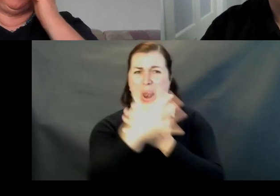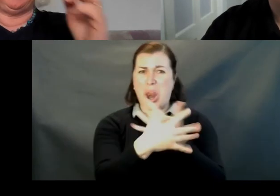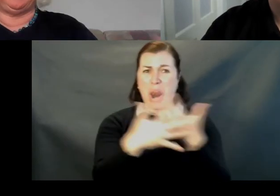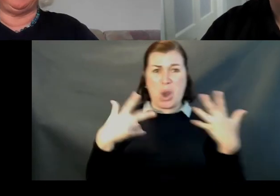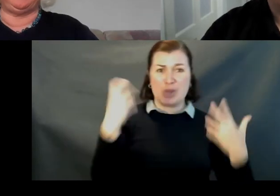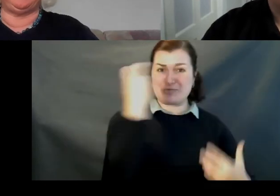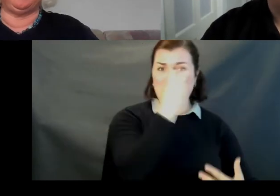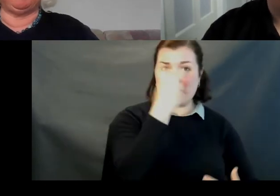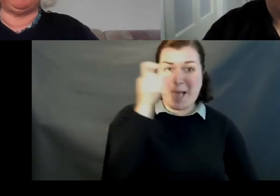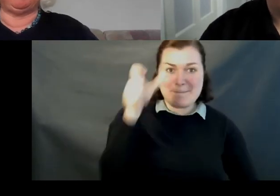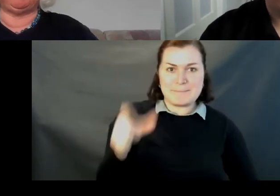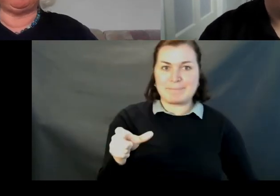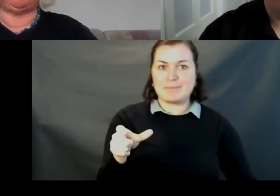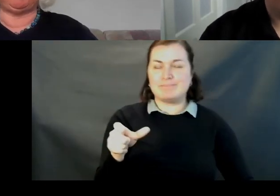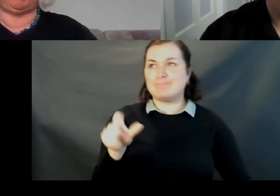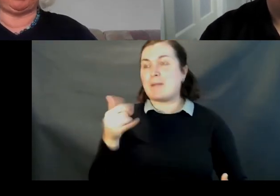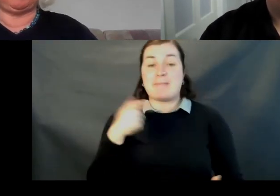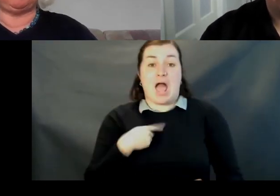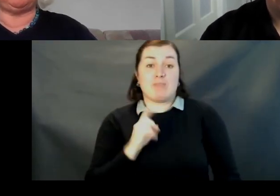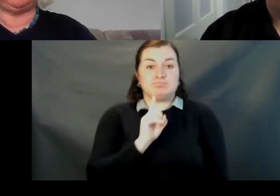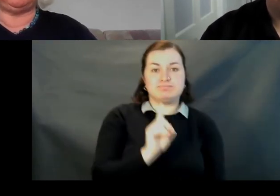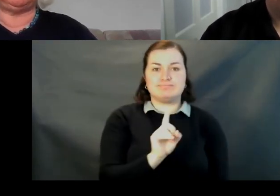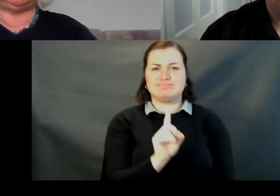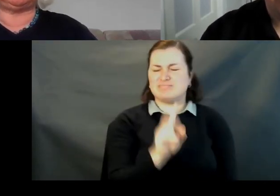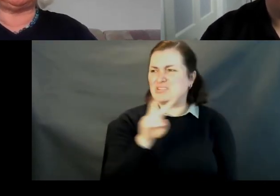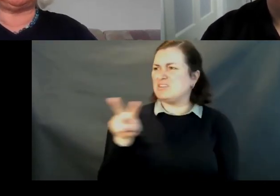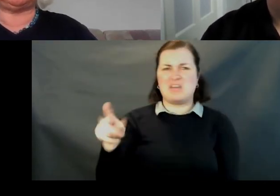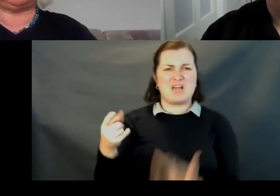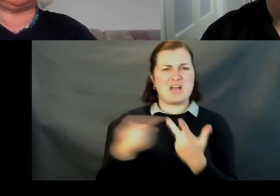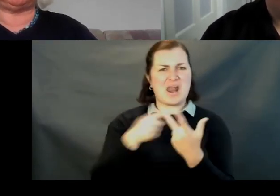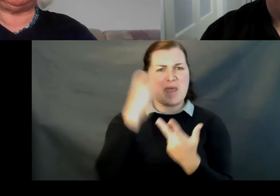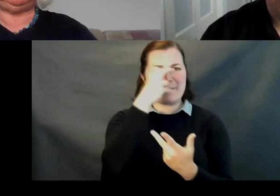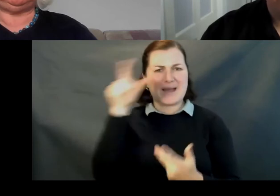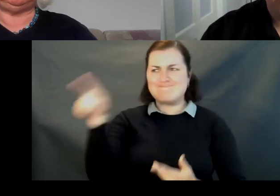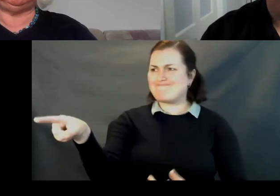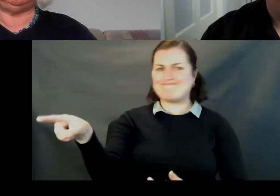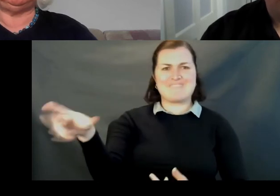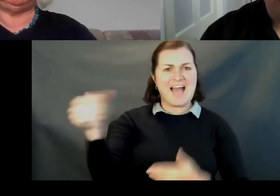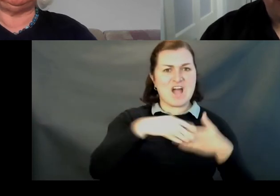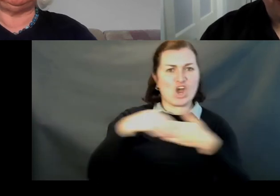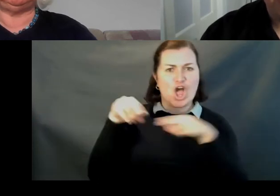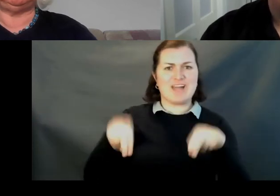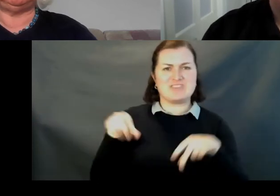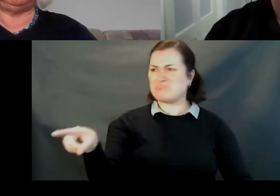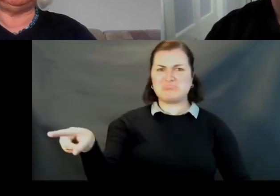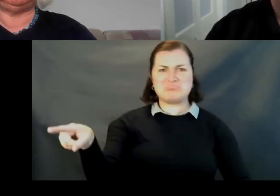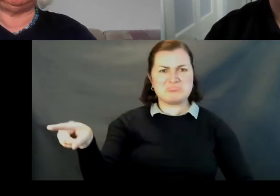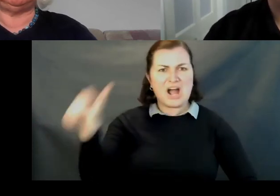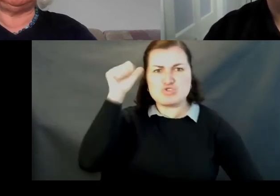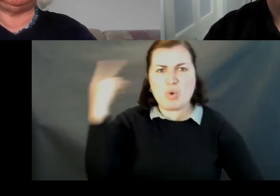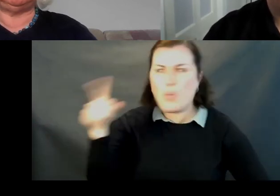before. Because we know it's a funny thing that all guide dog owners know each other one way or another.